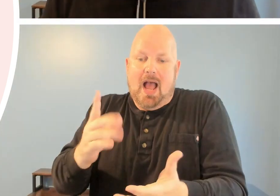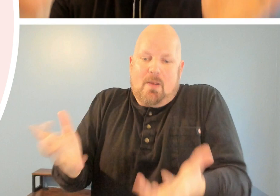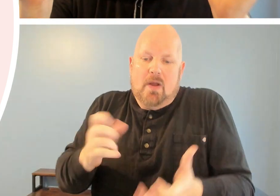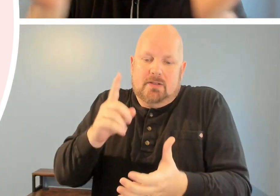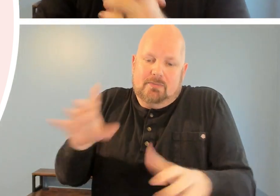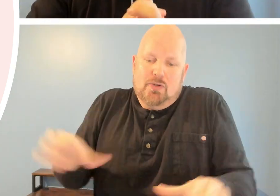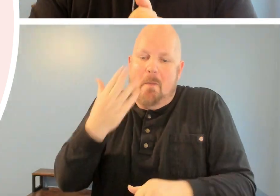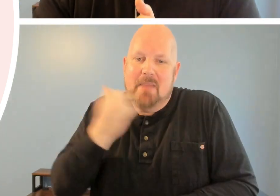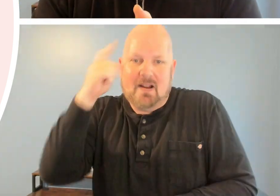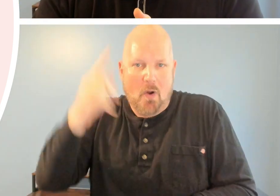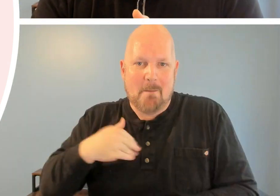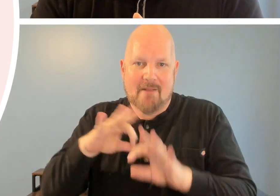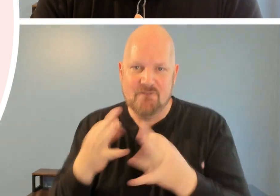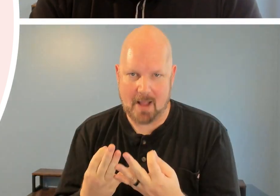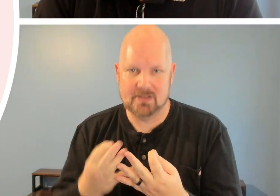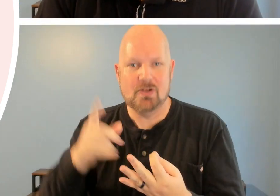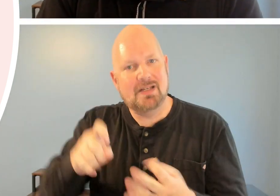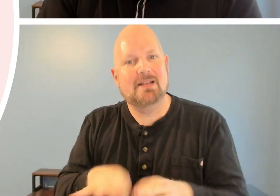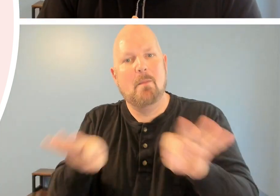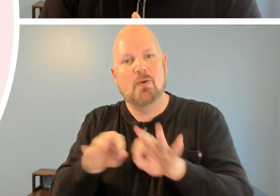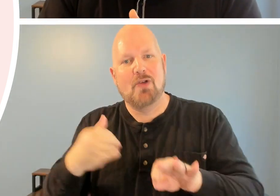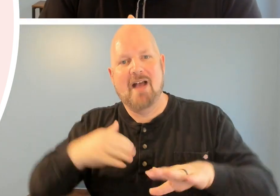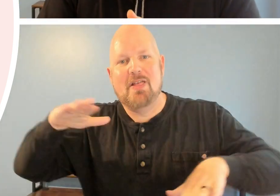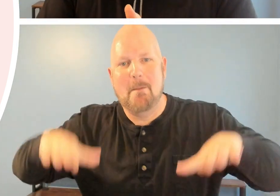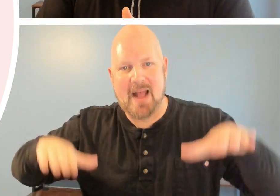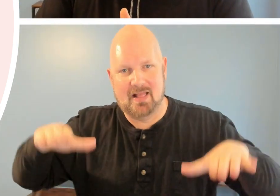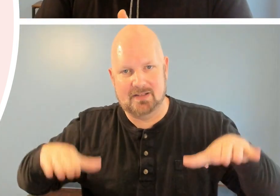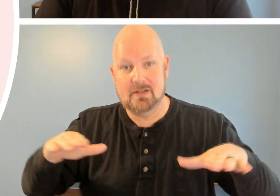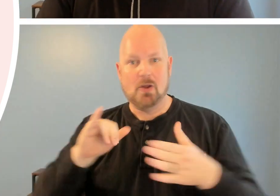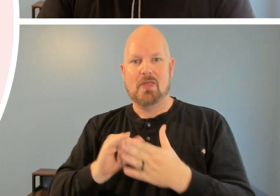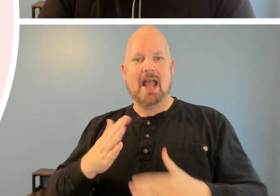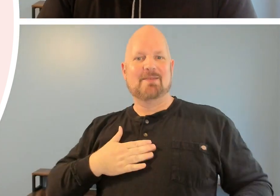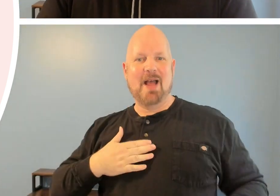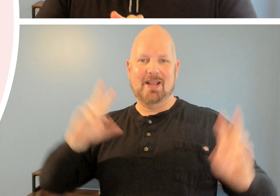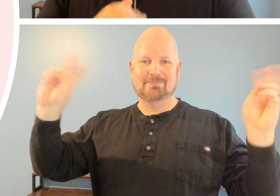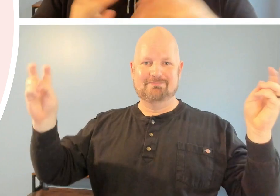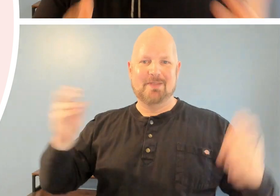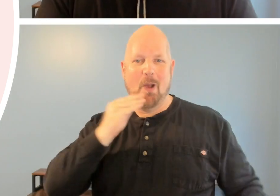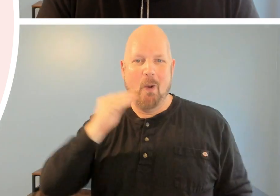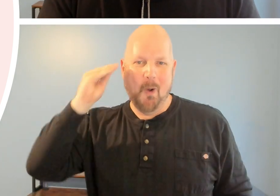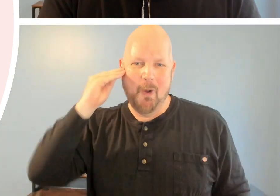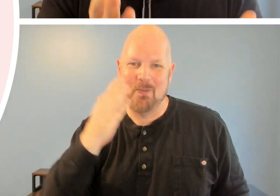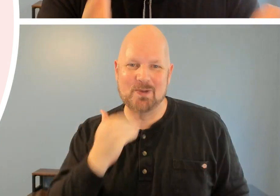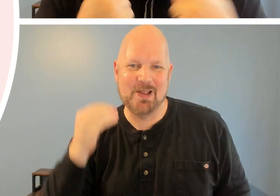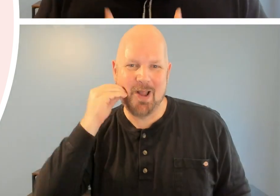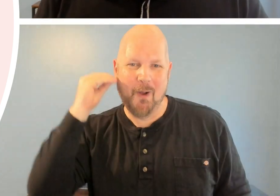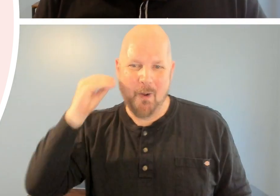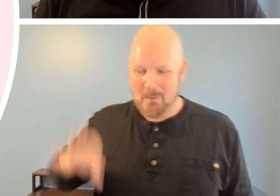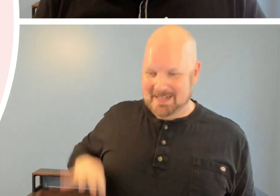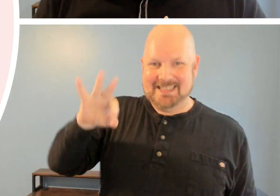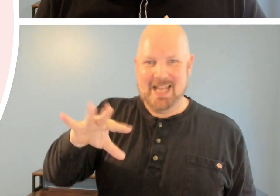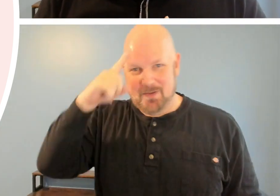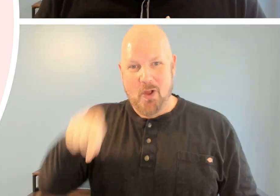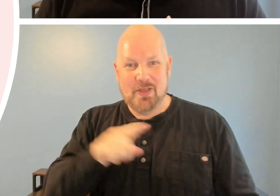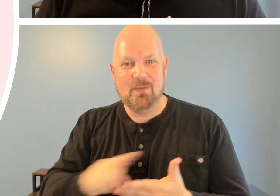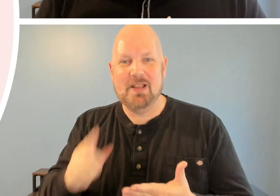out. All right. So that is my Home Sweet Home Wednesday tip for this week. Thank you so much for joining us. Hey, if you